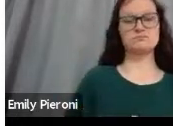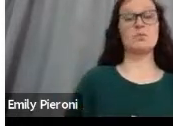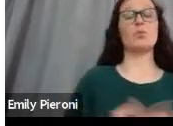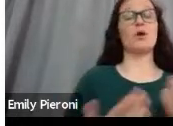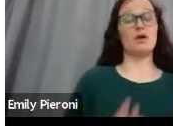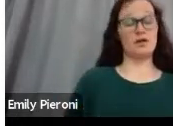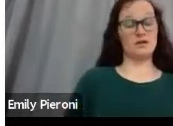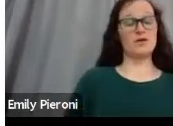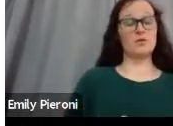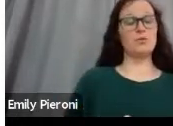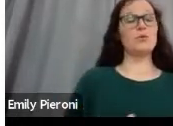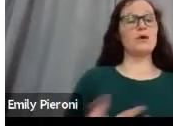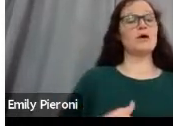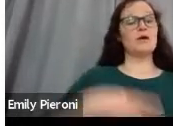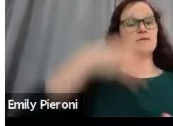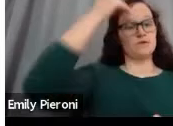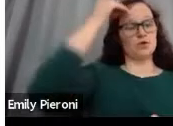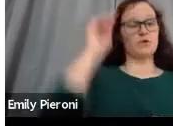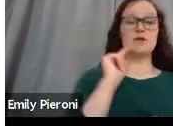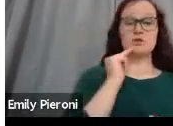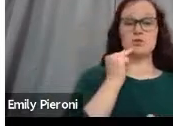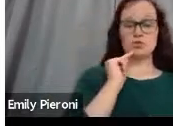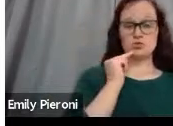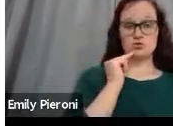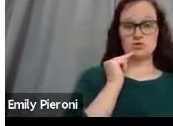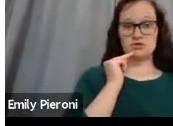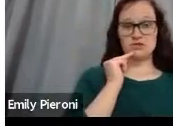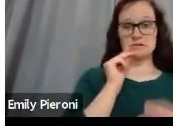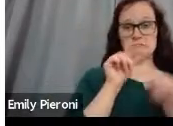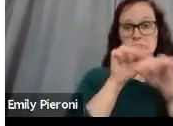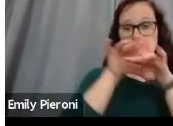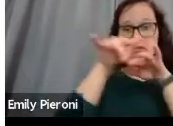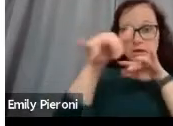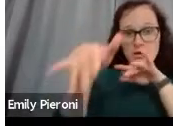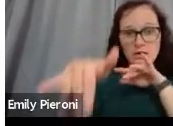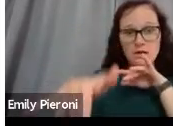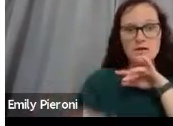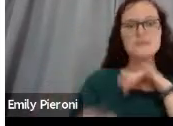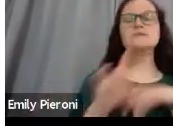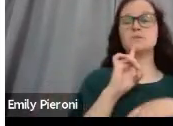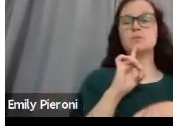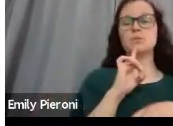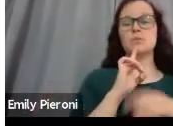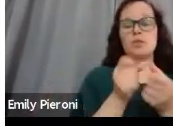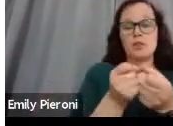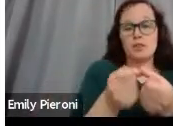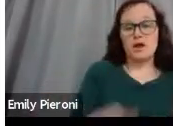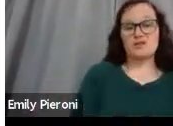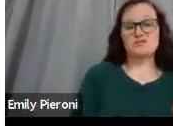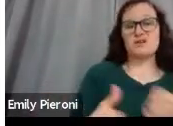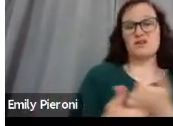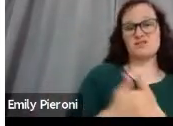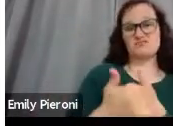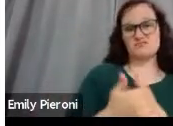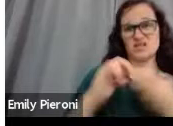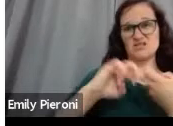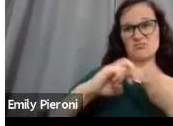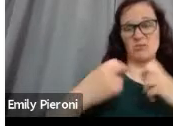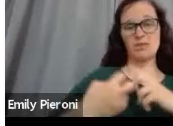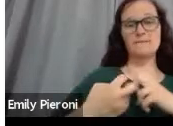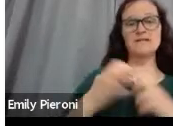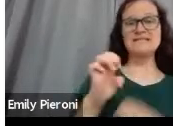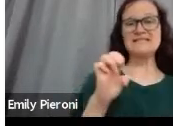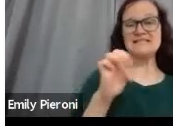this conference that nutrient runoff is a loss and a danger. It's a problem. Melissa May presented some E. coli and